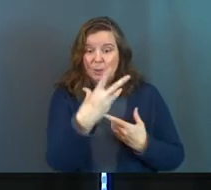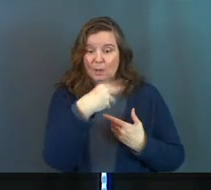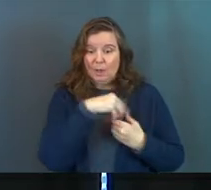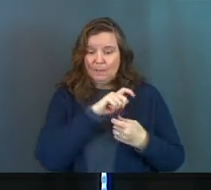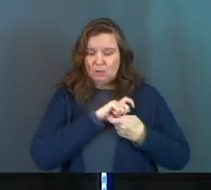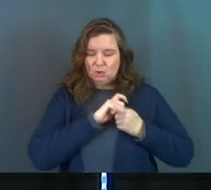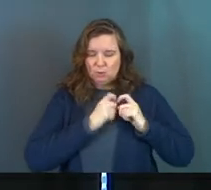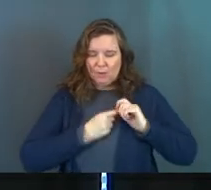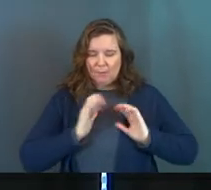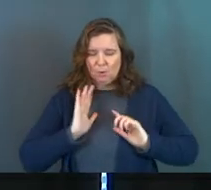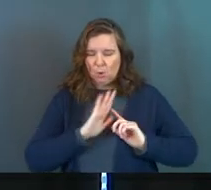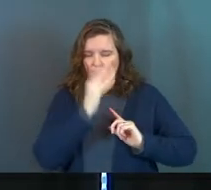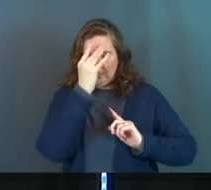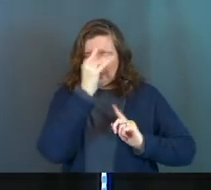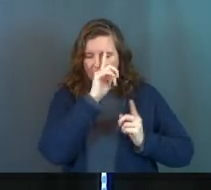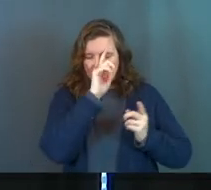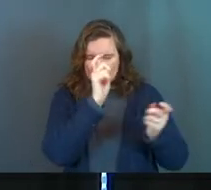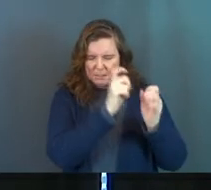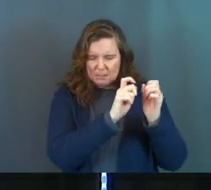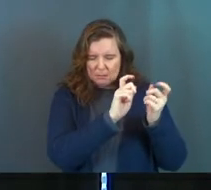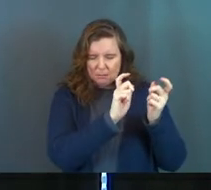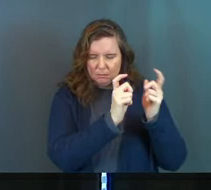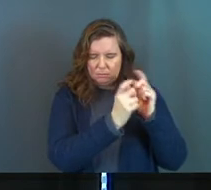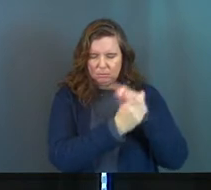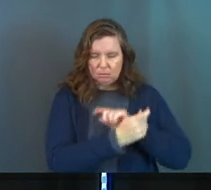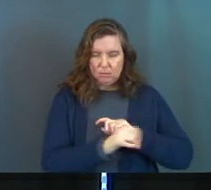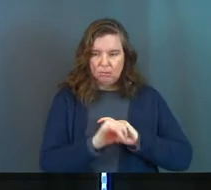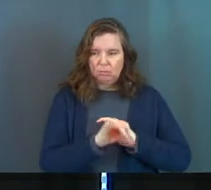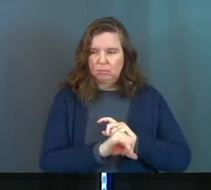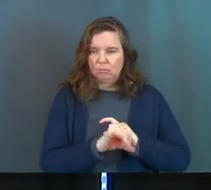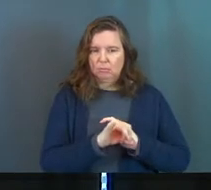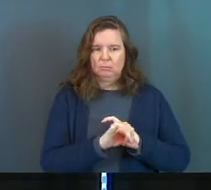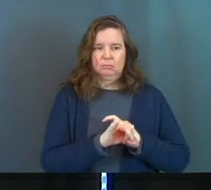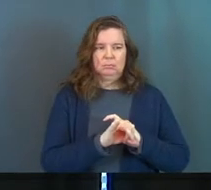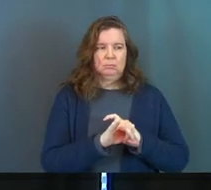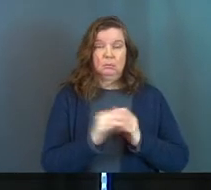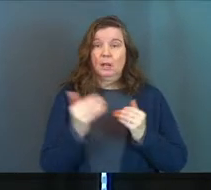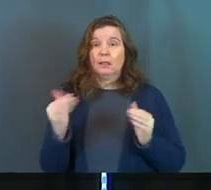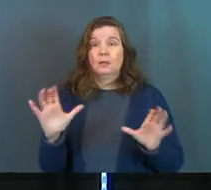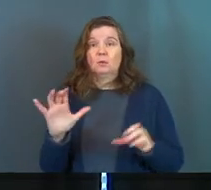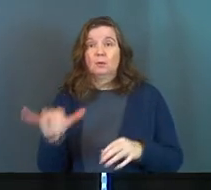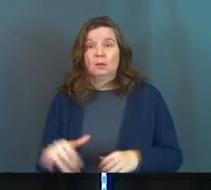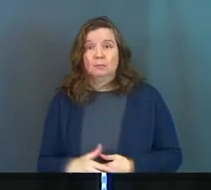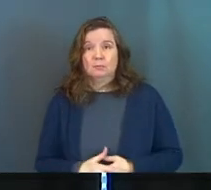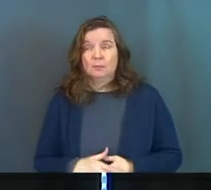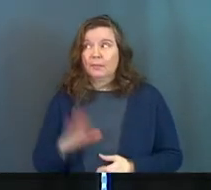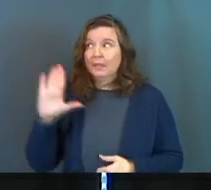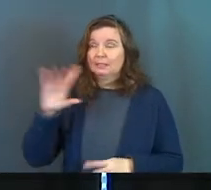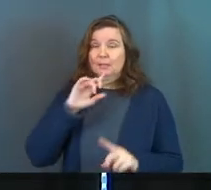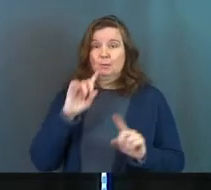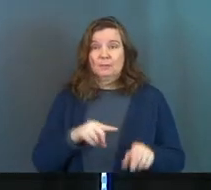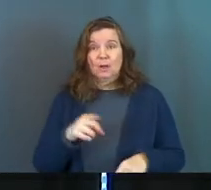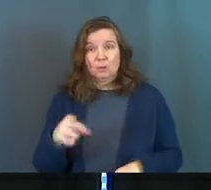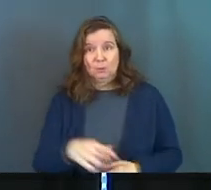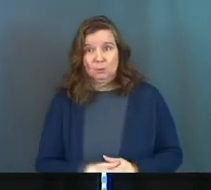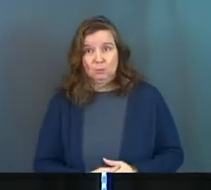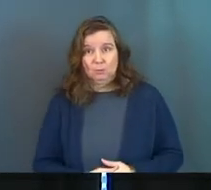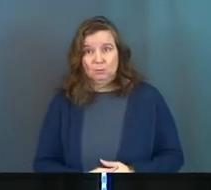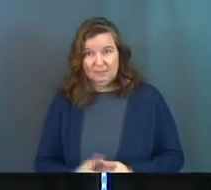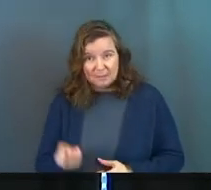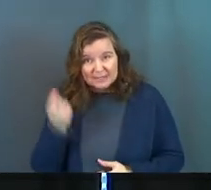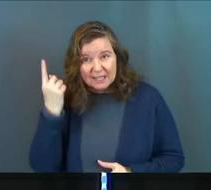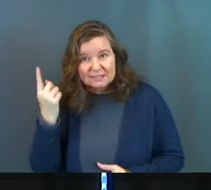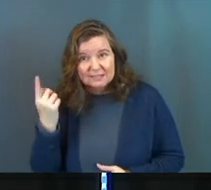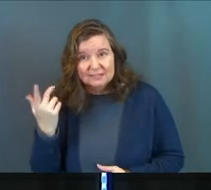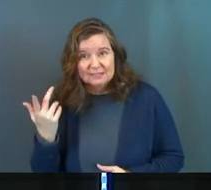in and transform your thinking as you pray. Let him do it. That's him responding to you. Does it make